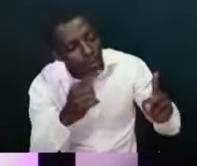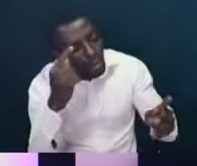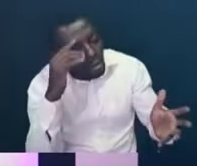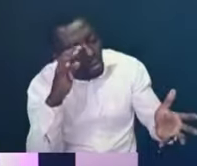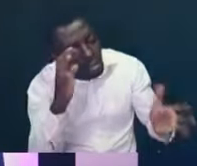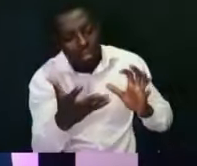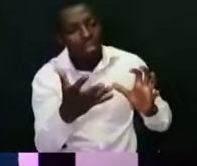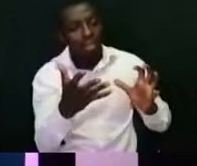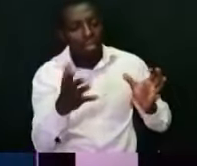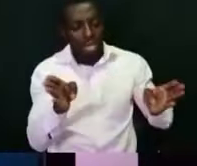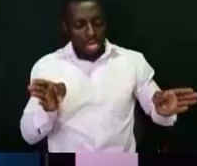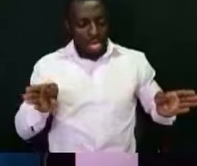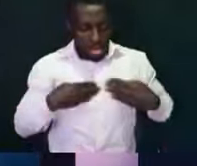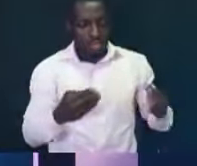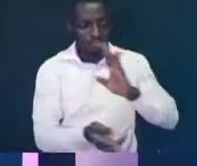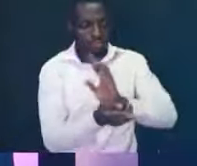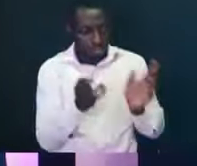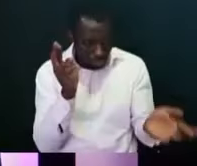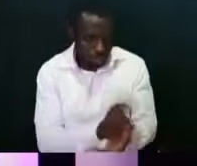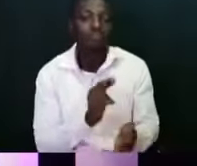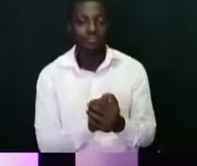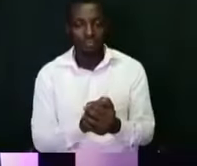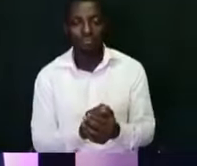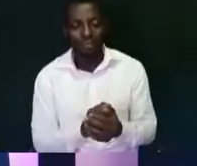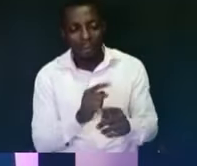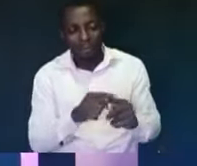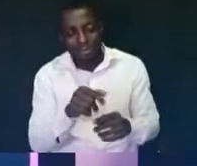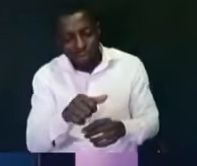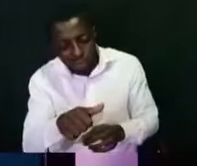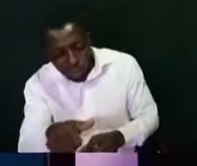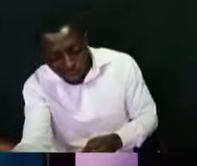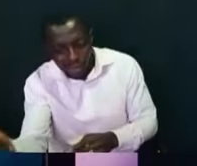as did a large number of God-fearing Greeks and a quite